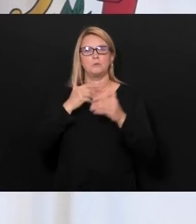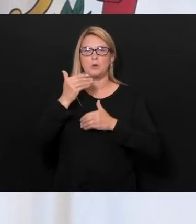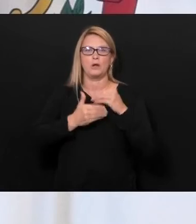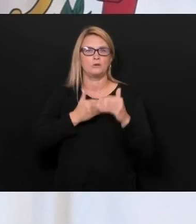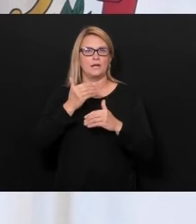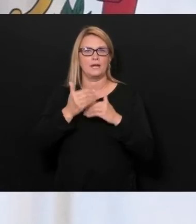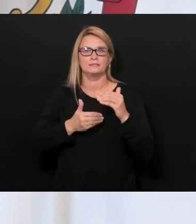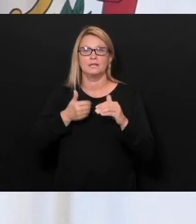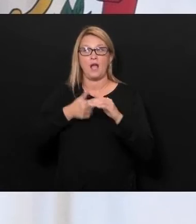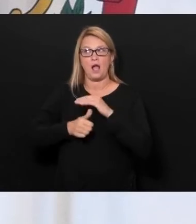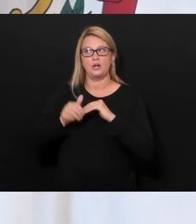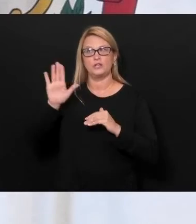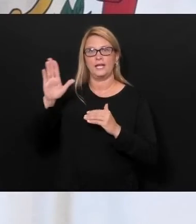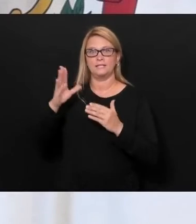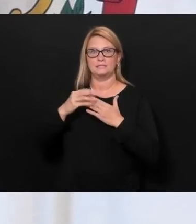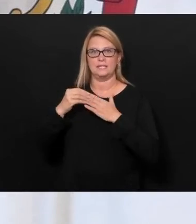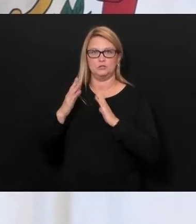including